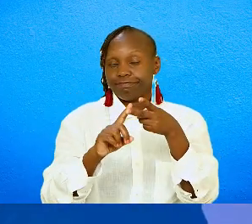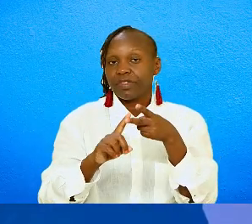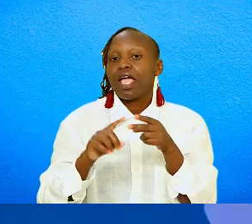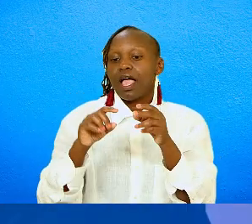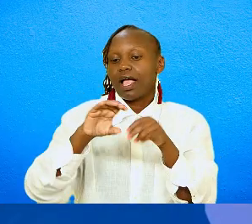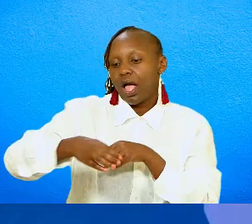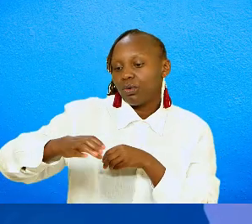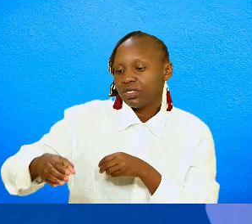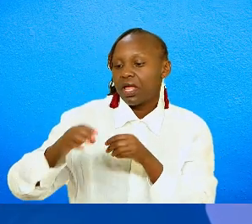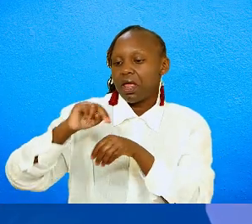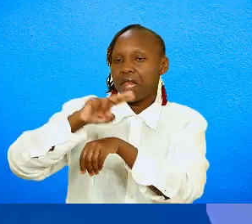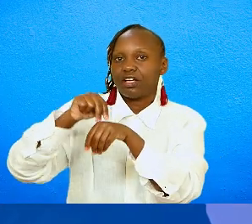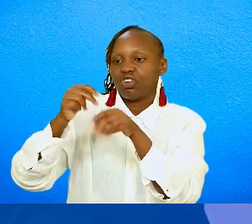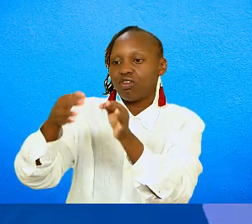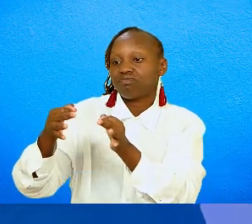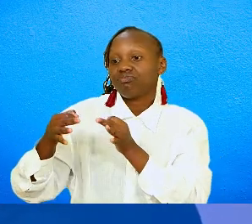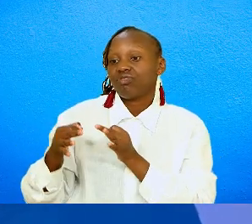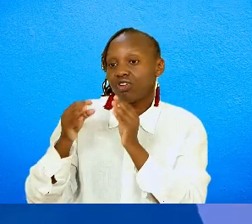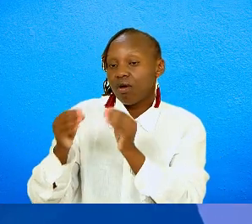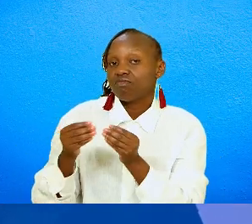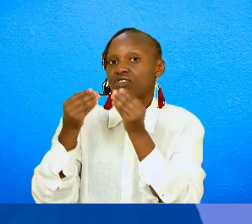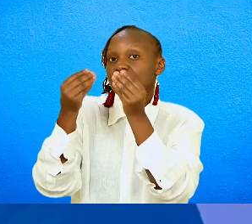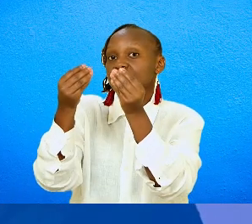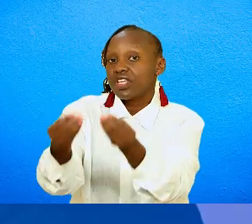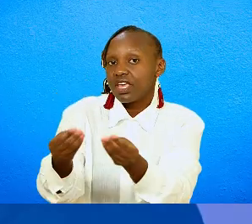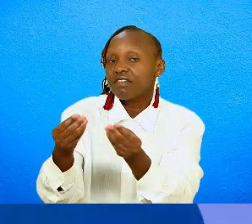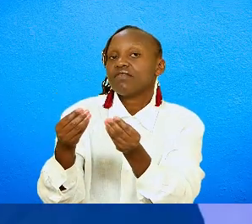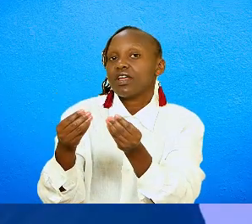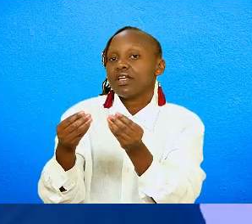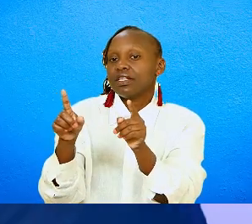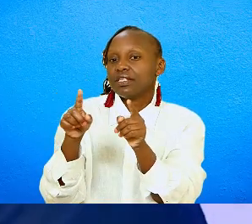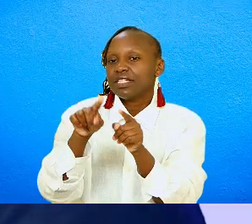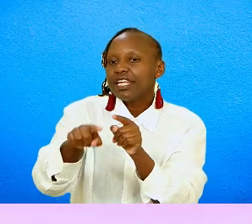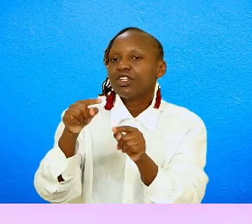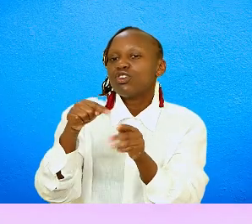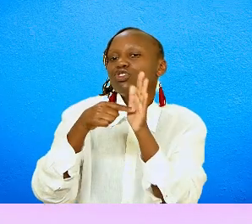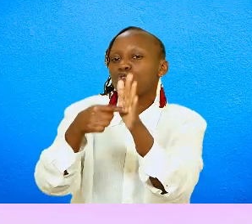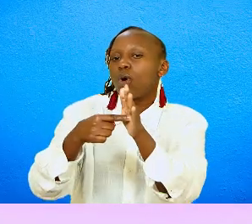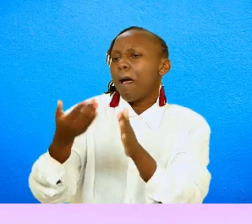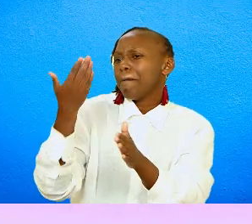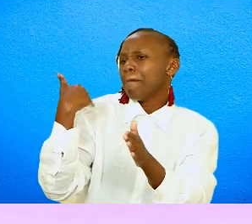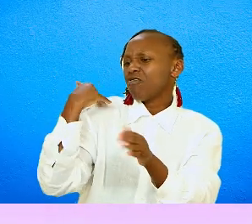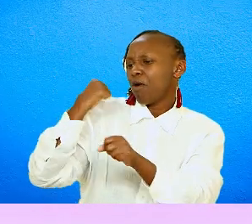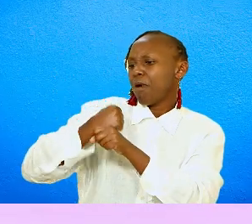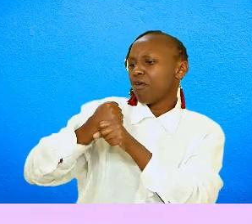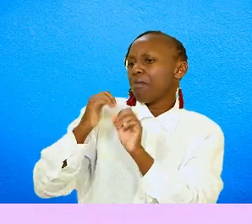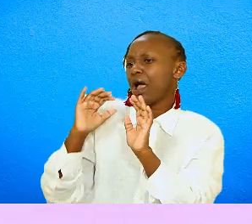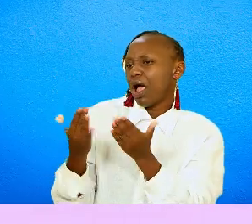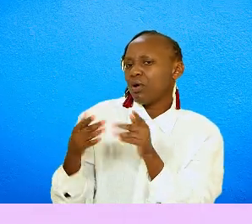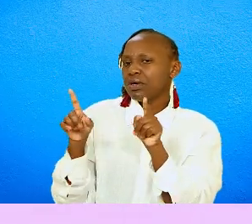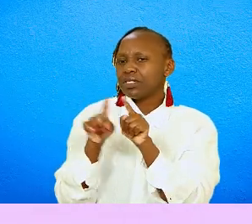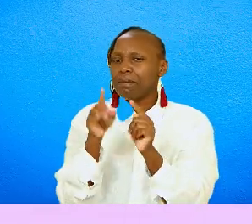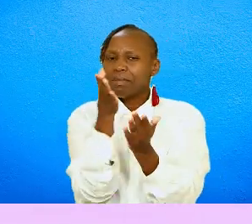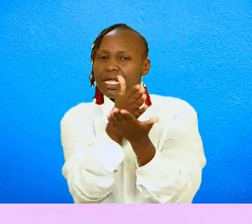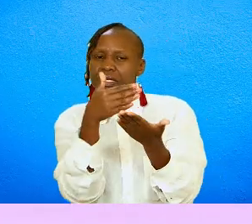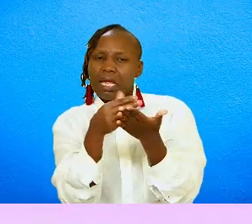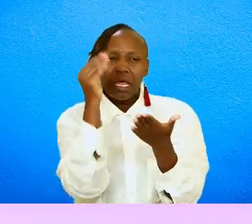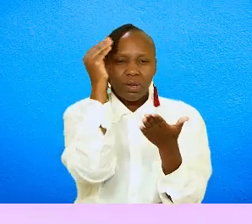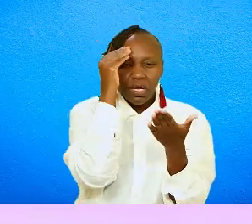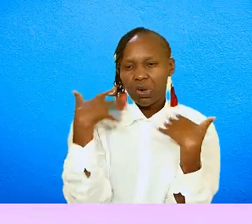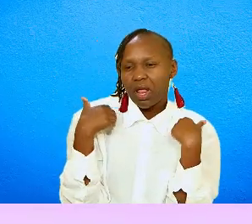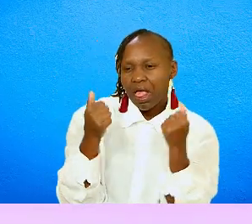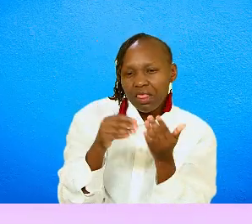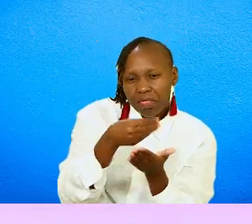County Treasuries present the Budget Review and Outlook paper, which assesses past performance and sets provisional funding limits for sectors like education and